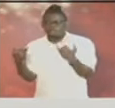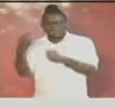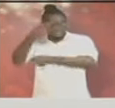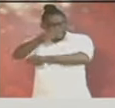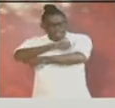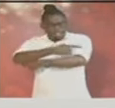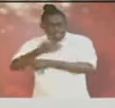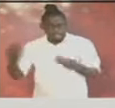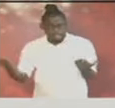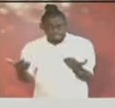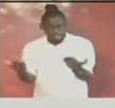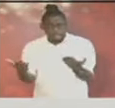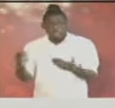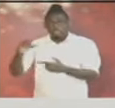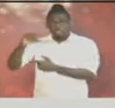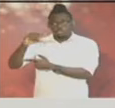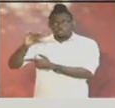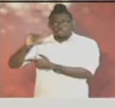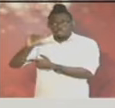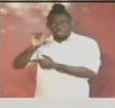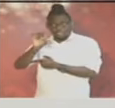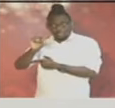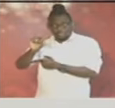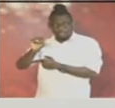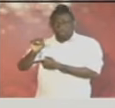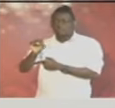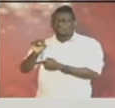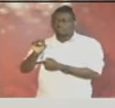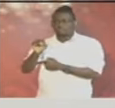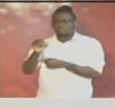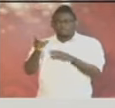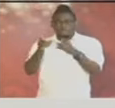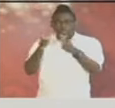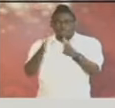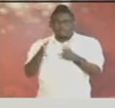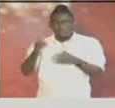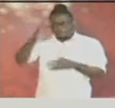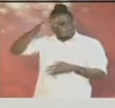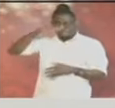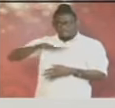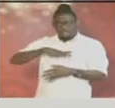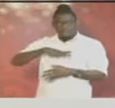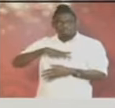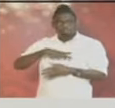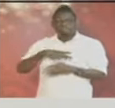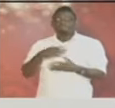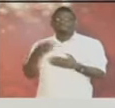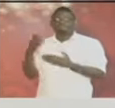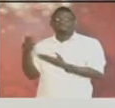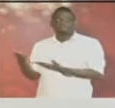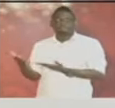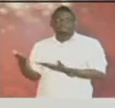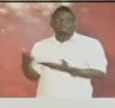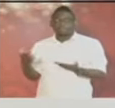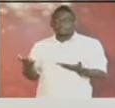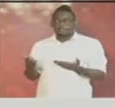GIS Manager, Mr. Roshan Siram Singh, to present to you an update this morning.